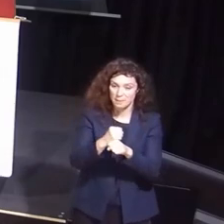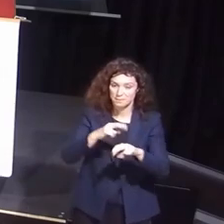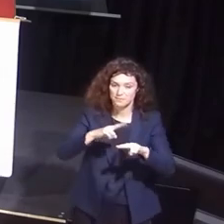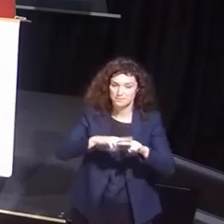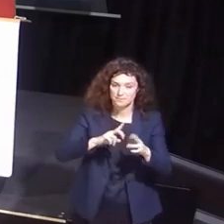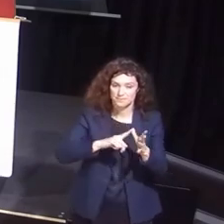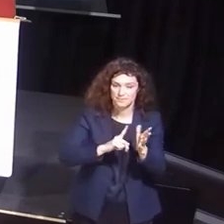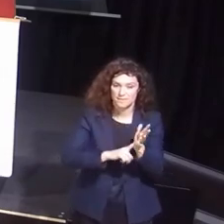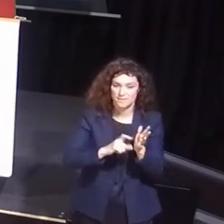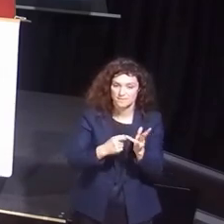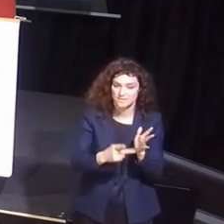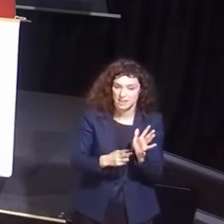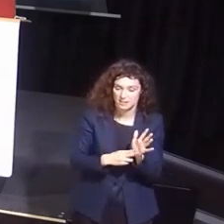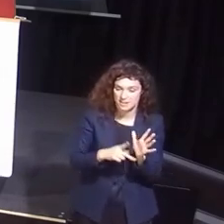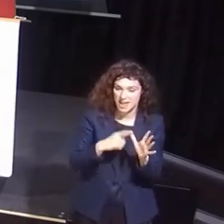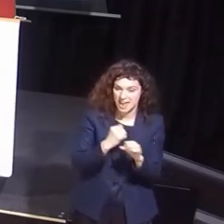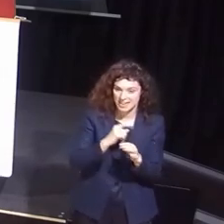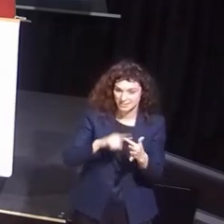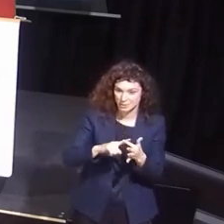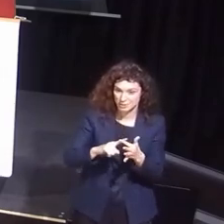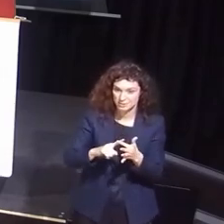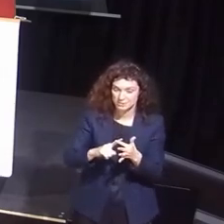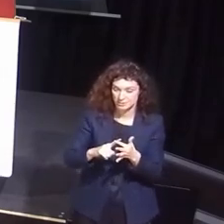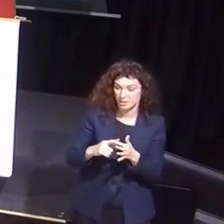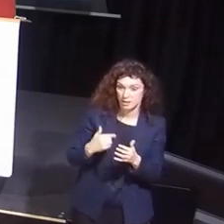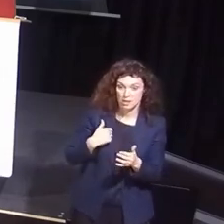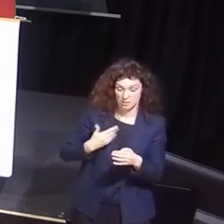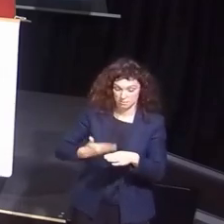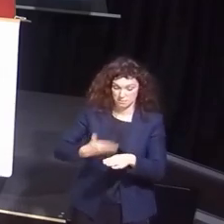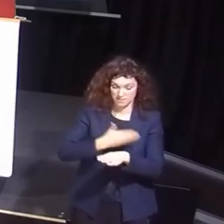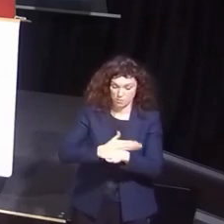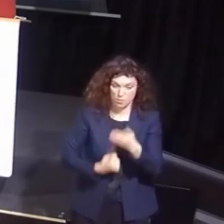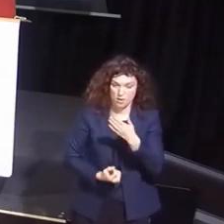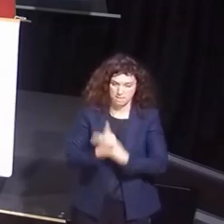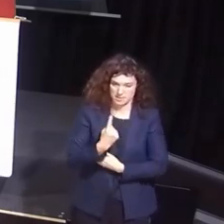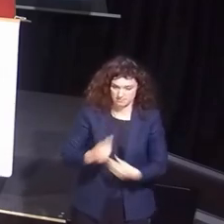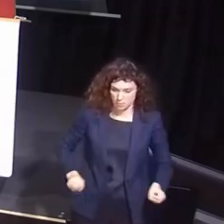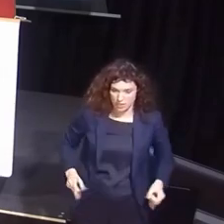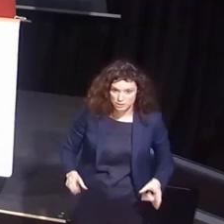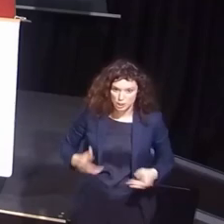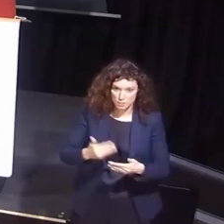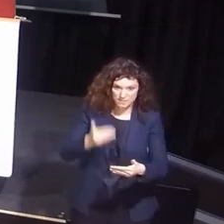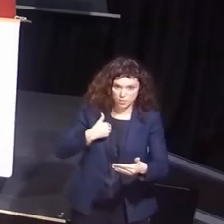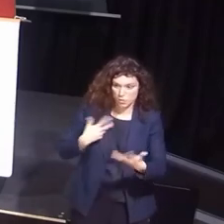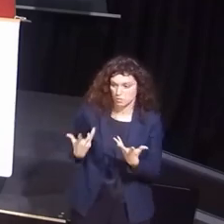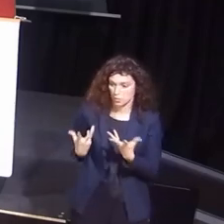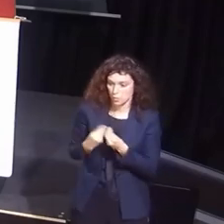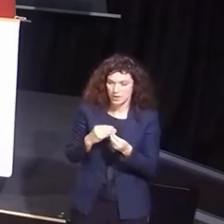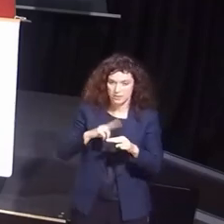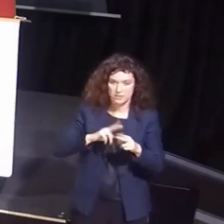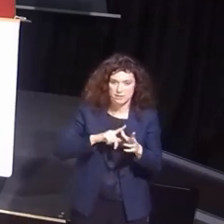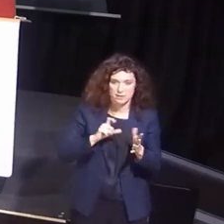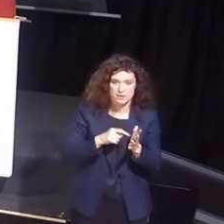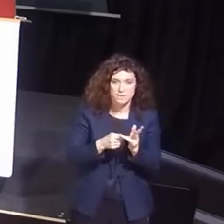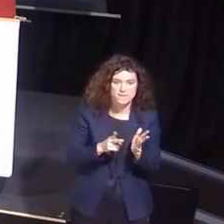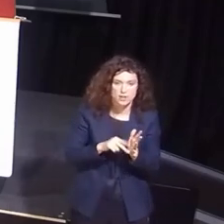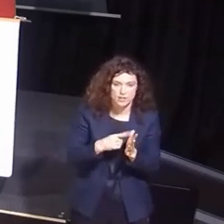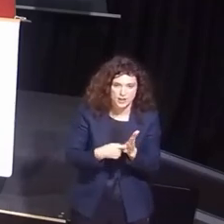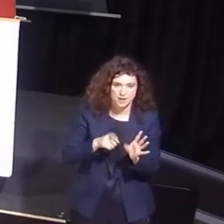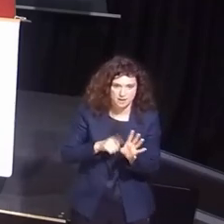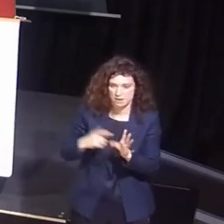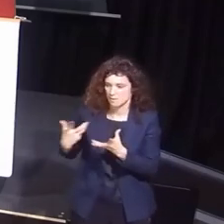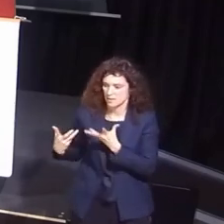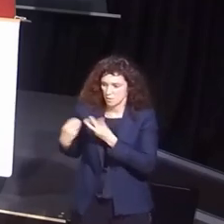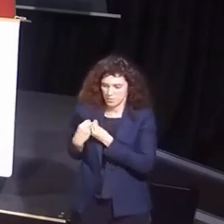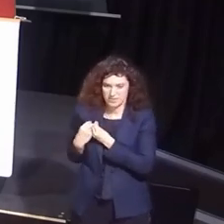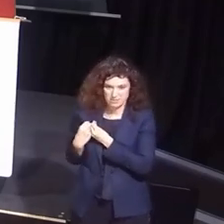So I trained to be a Falconer before I was physically in a wheelchair. And now you can't be a Falconer when you're in a wheelchair, because everything's